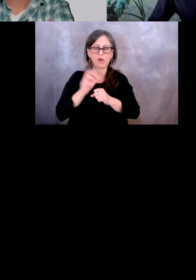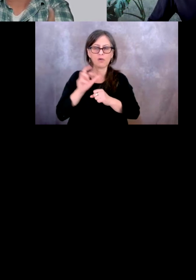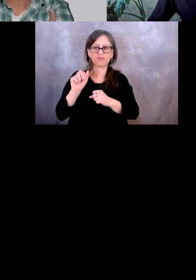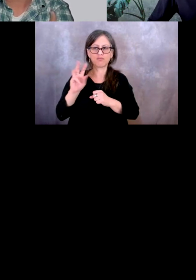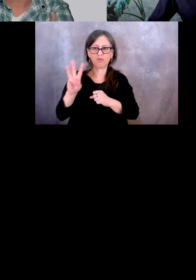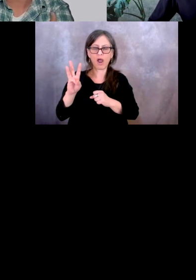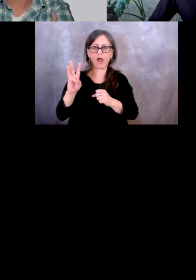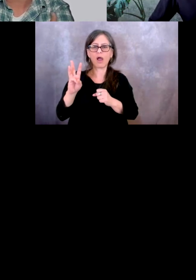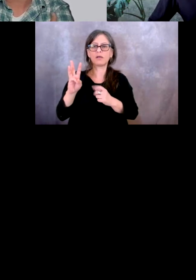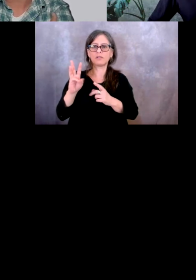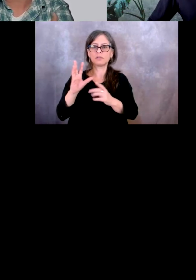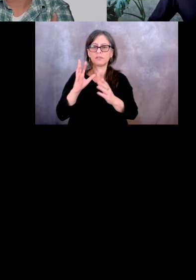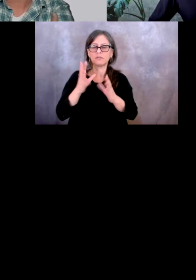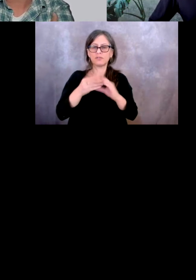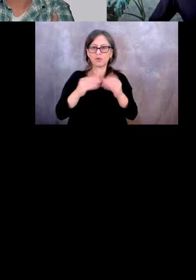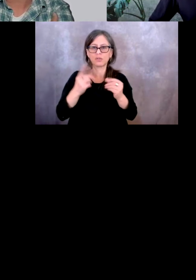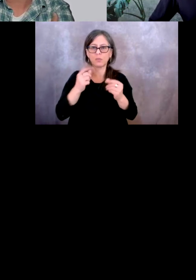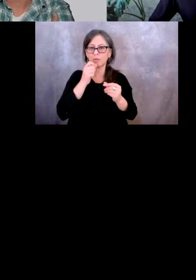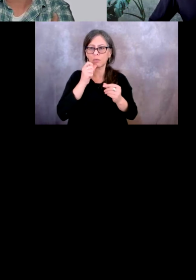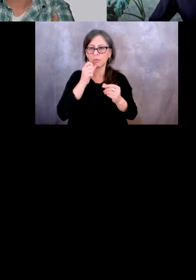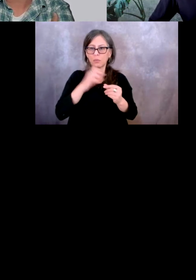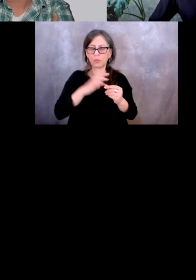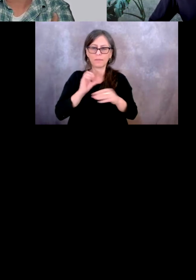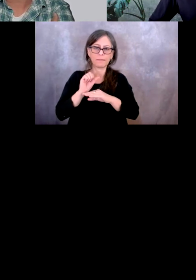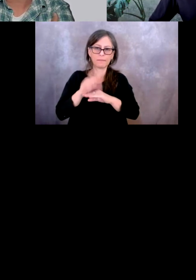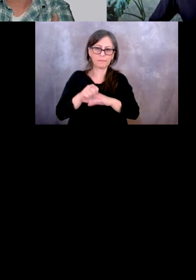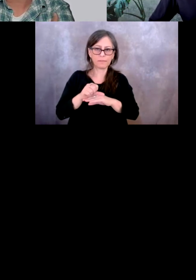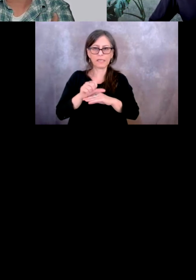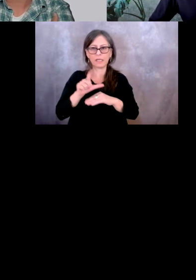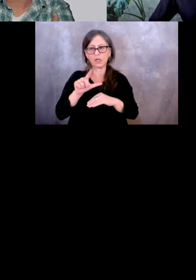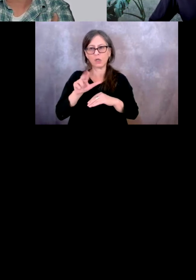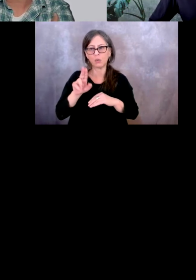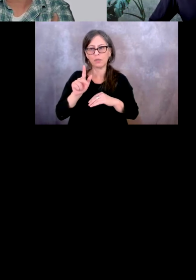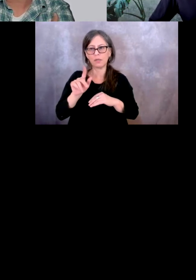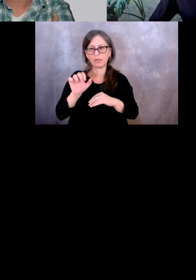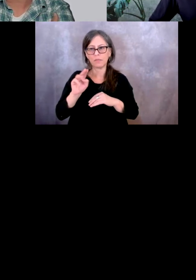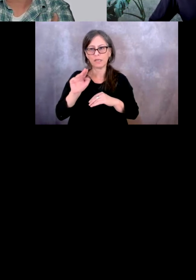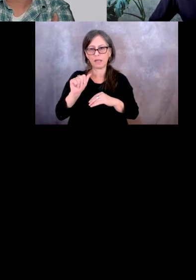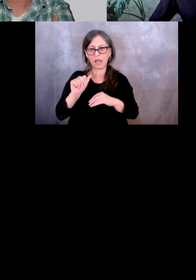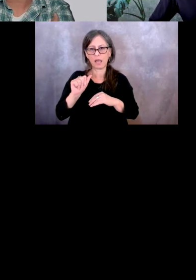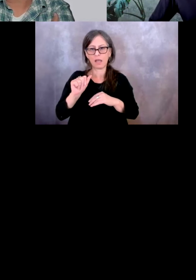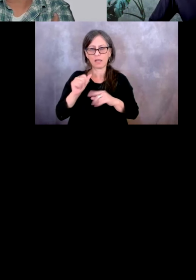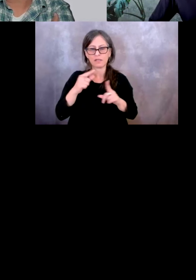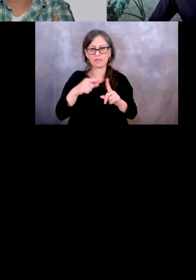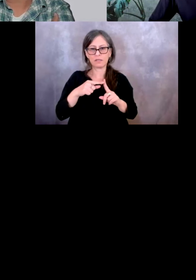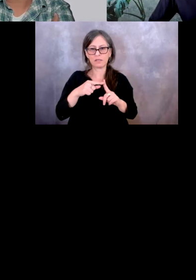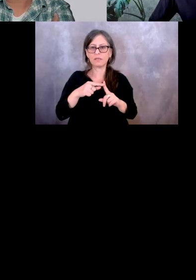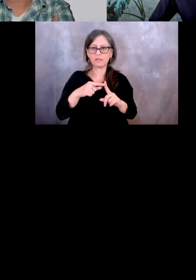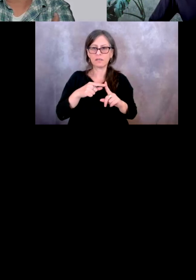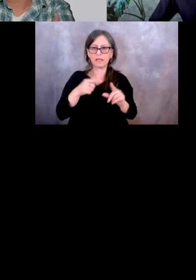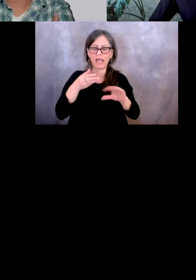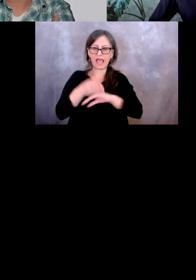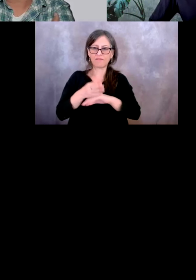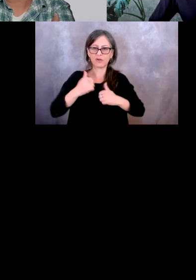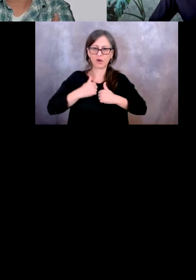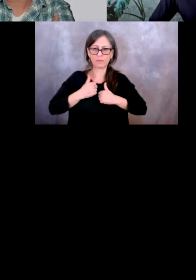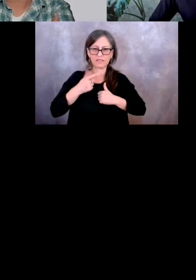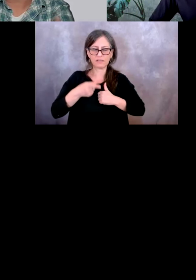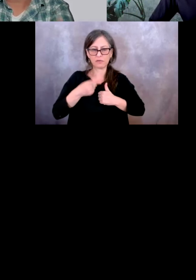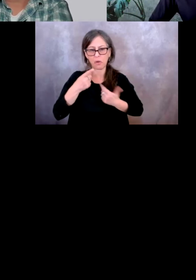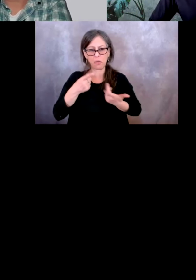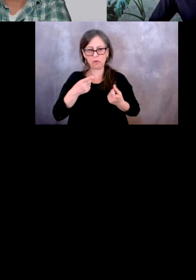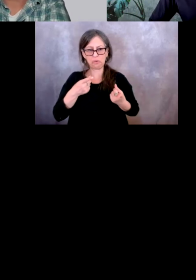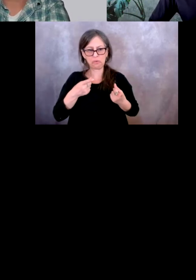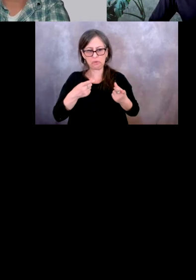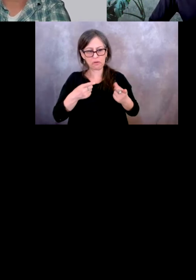woman beat leukemia after she got out of the Army. The Army saw her as an unserviceable weapon because she had leukemia, but